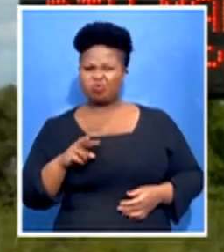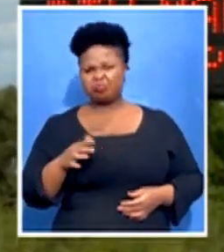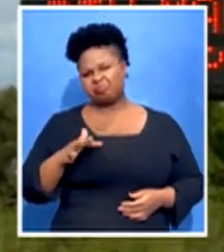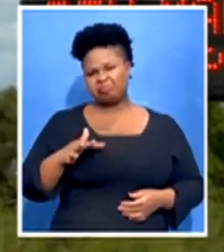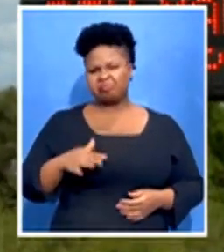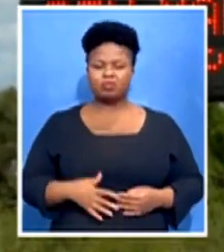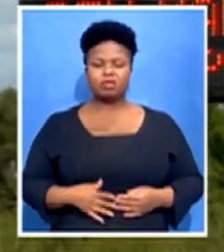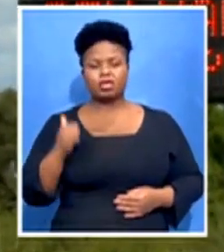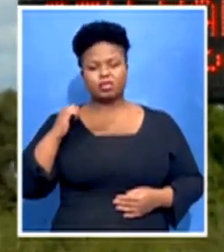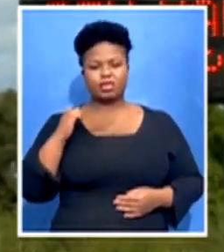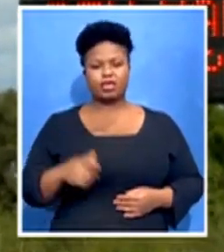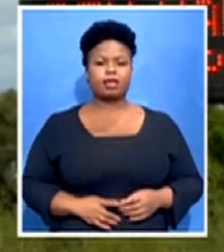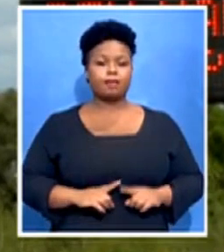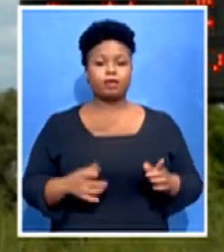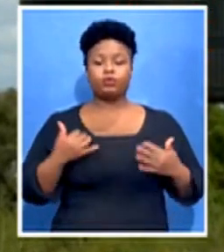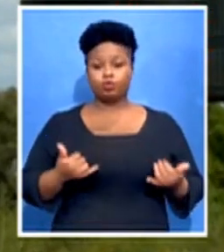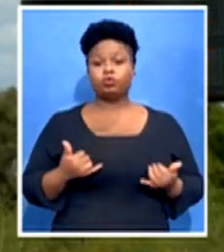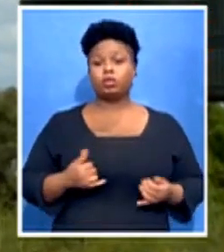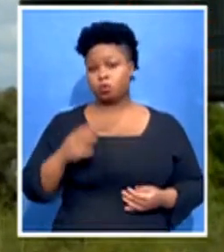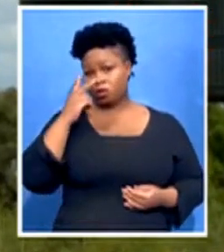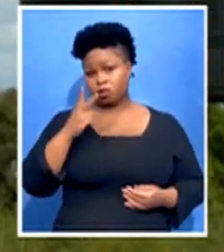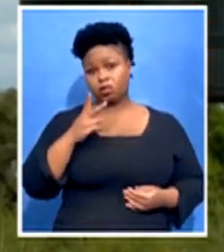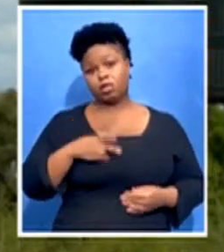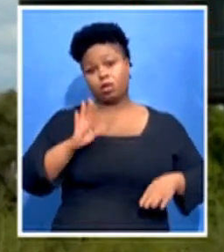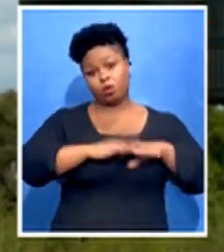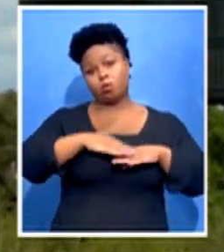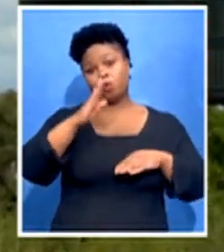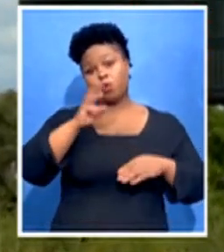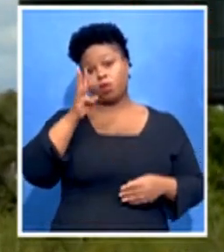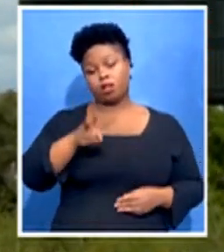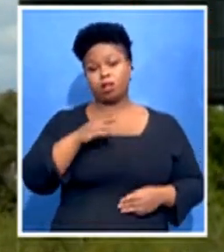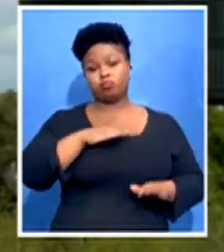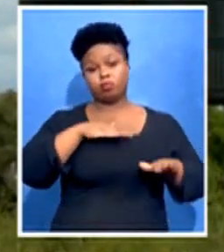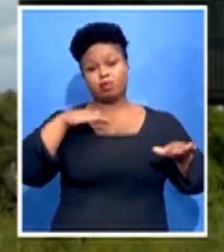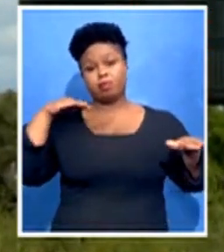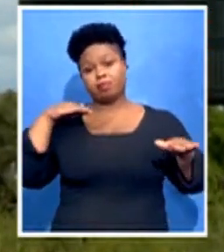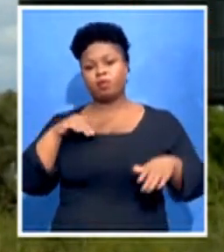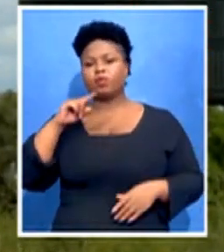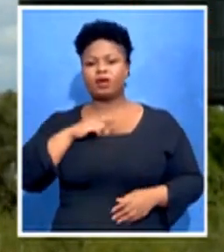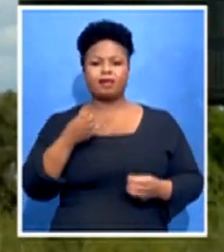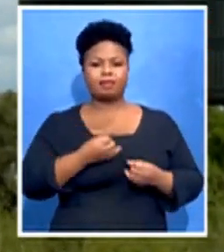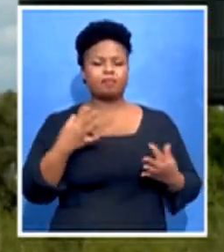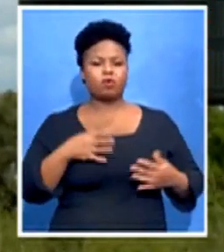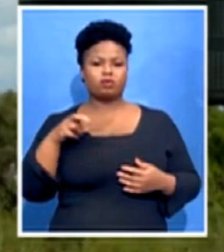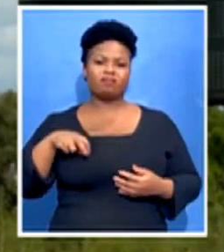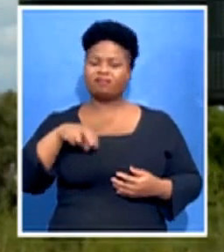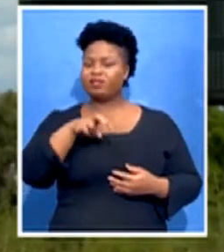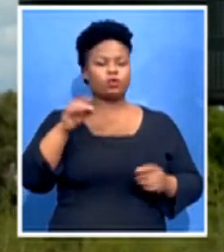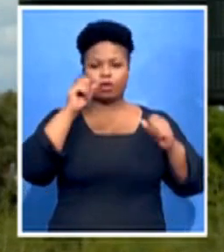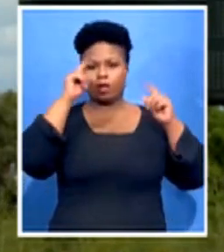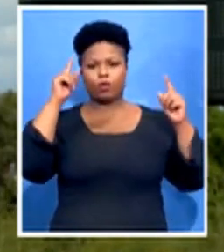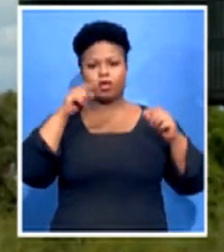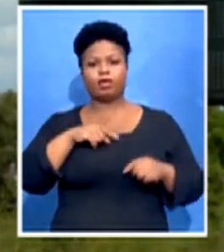the numbers, I think, are going to be increased because now most of the travelers, they were not aware that the port will close at night.